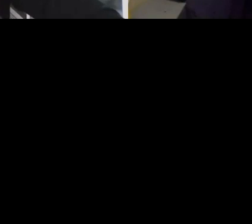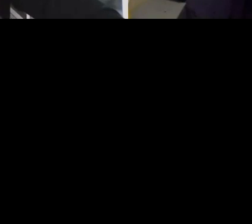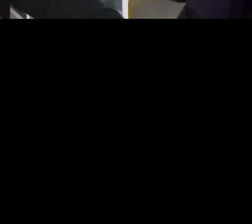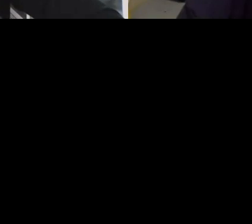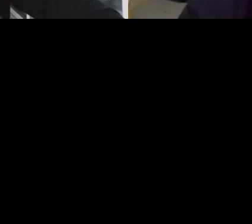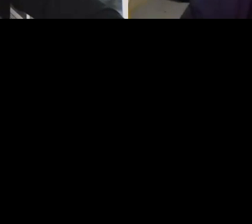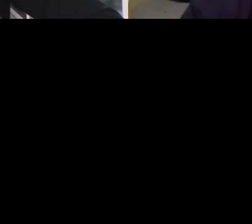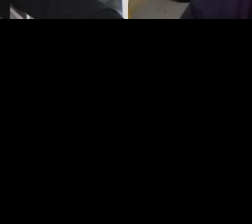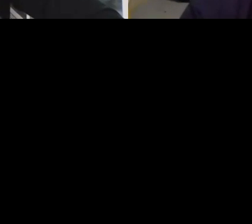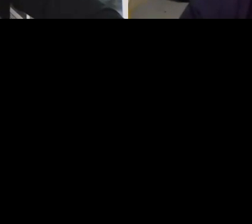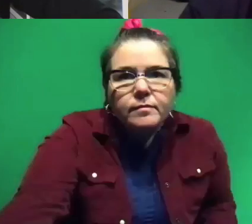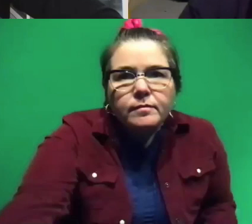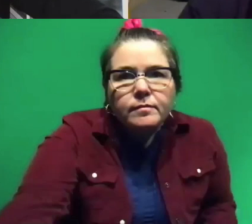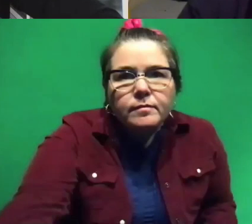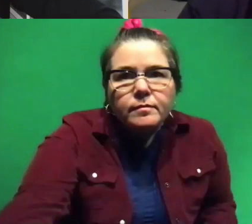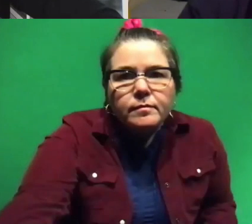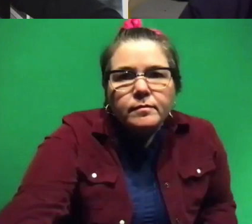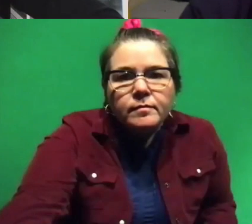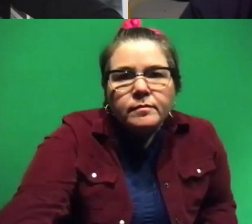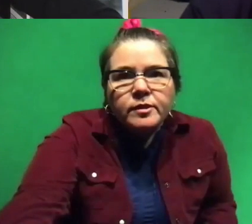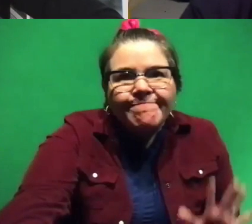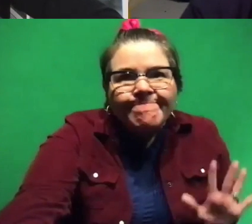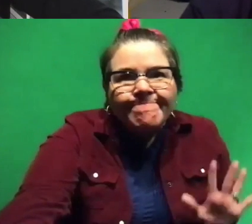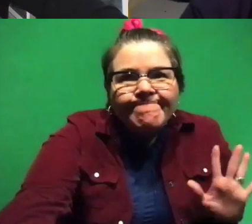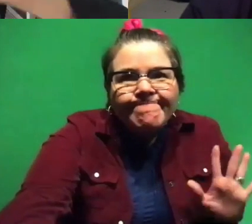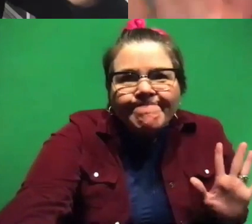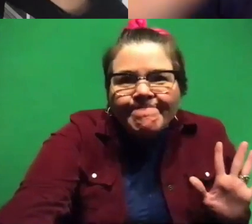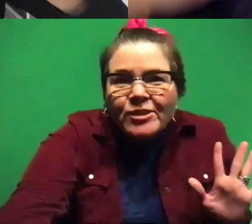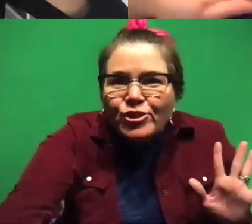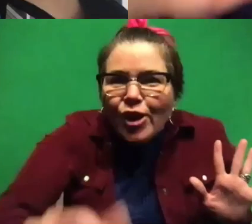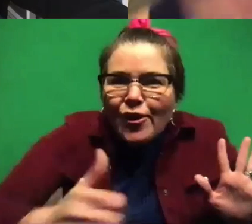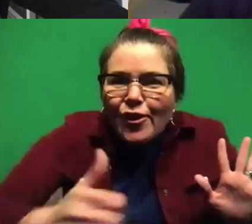Oh, she's back. Oh, good. There she is. Okay, great.